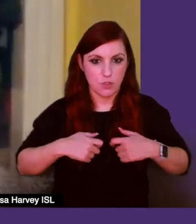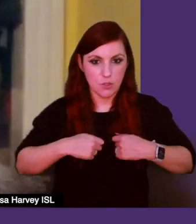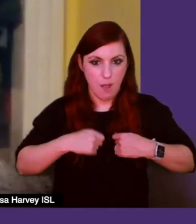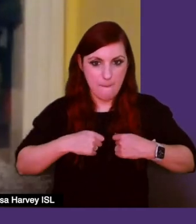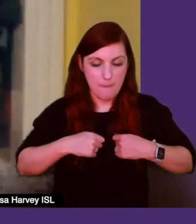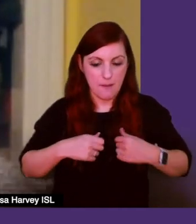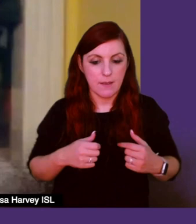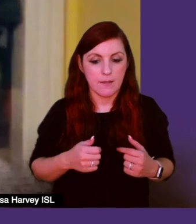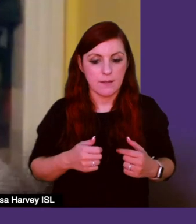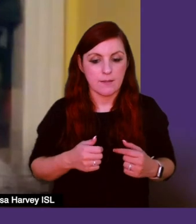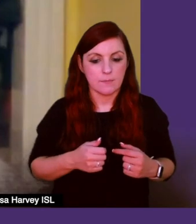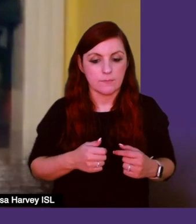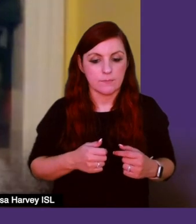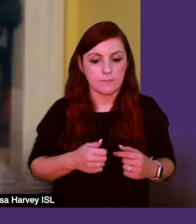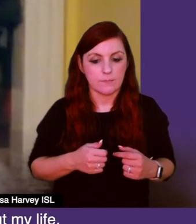sweater.